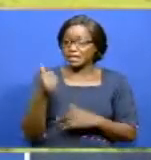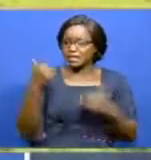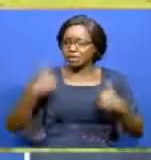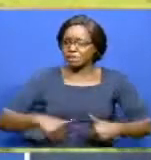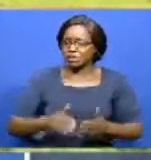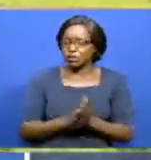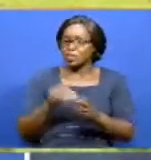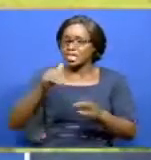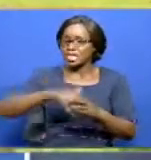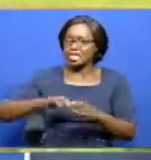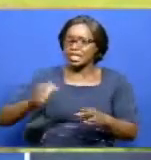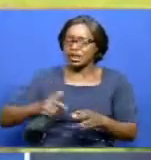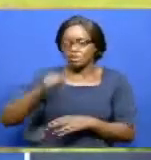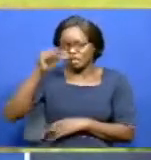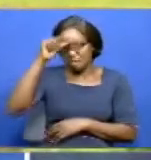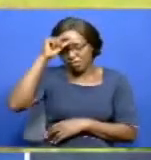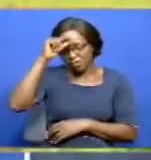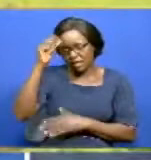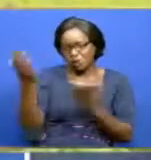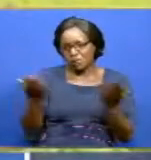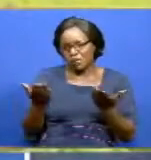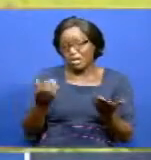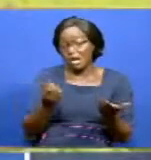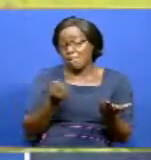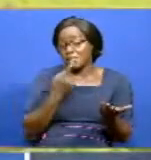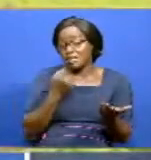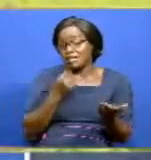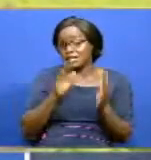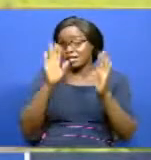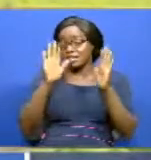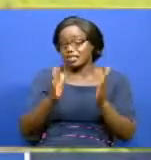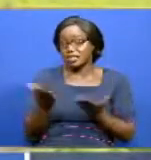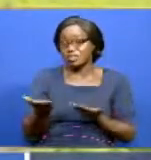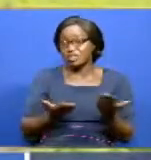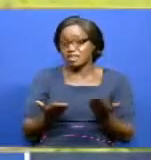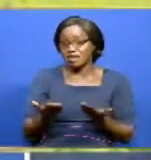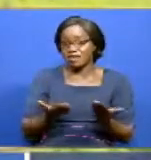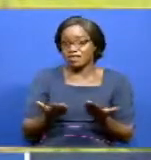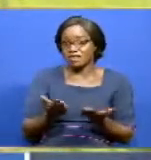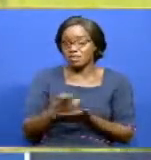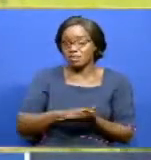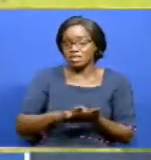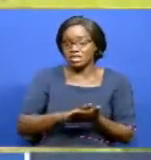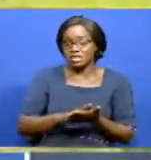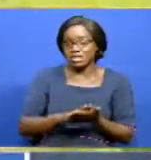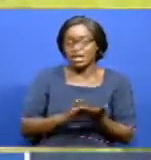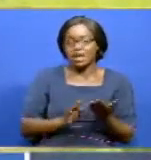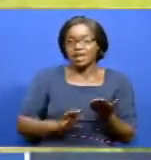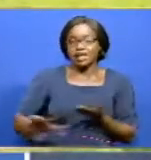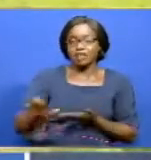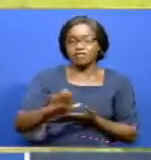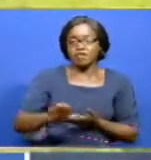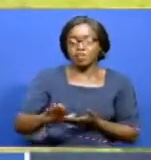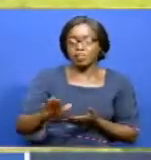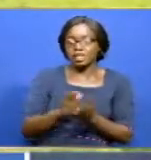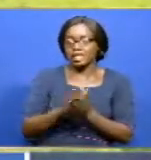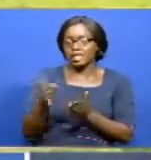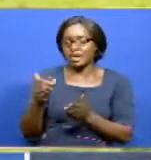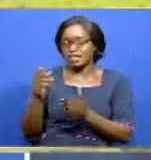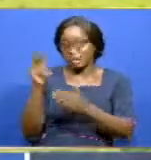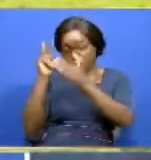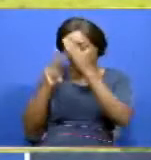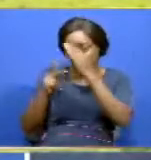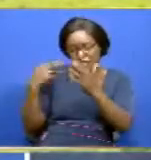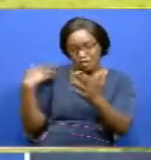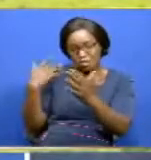county government, whether it's a medic, essential service, basic service, environment work, and other professionals,